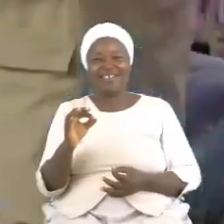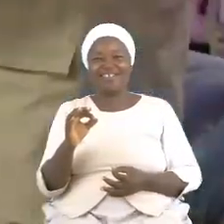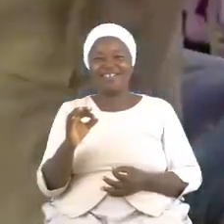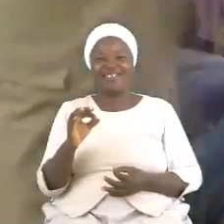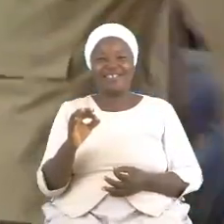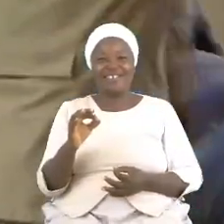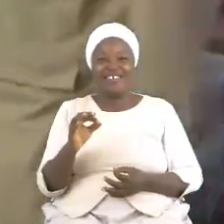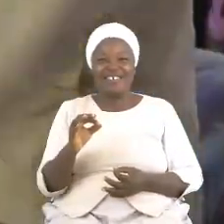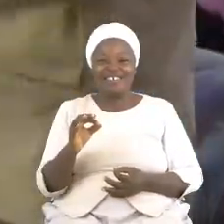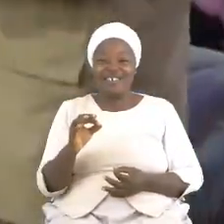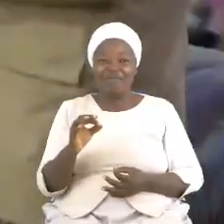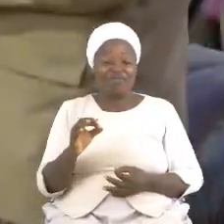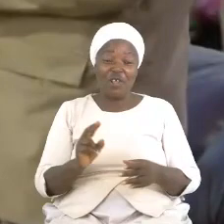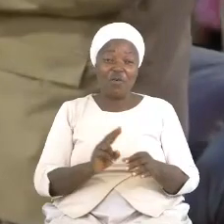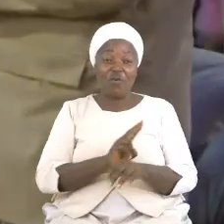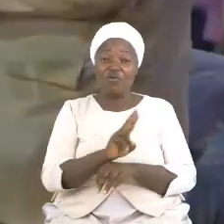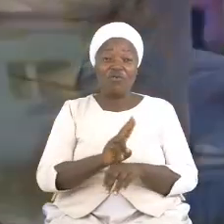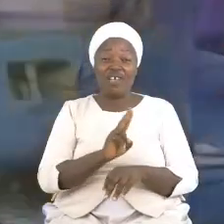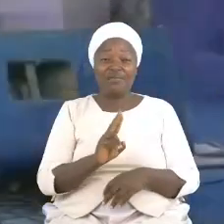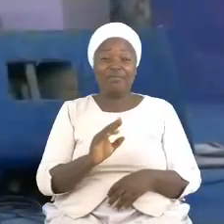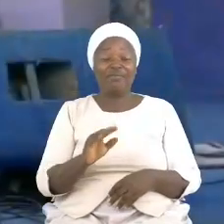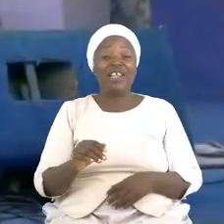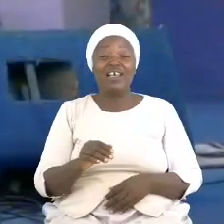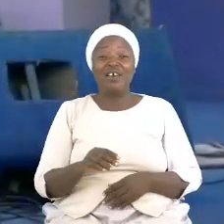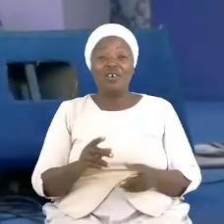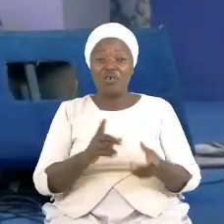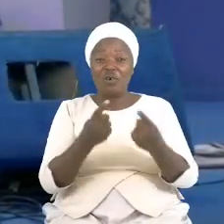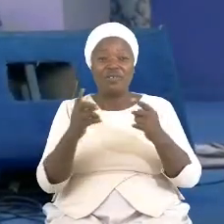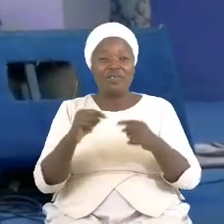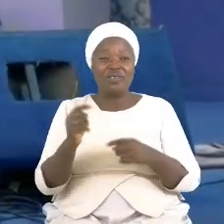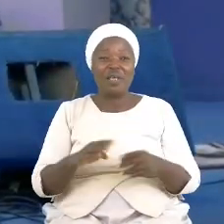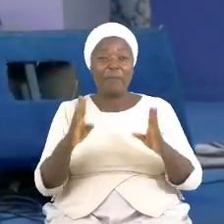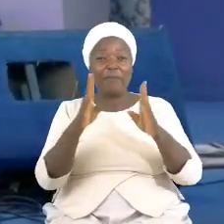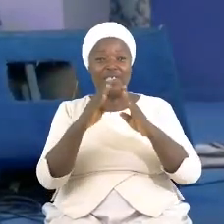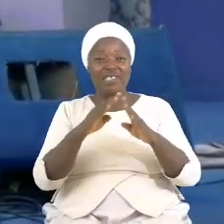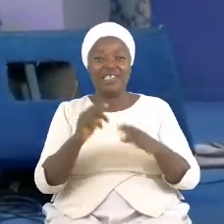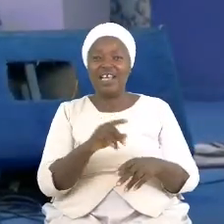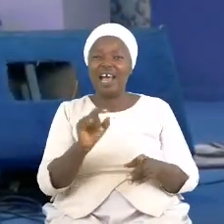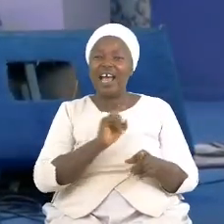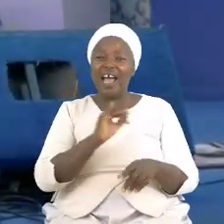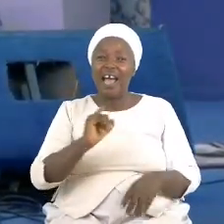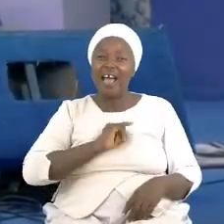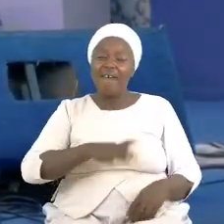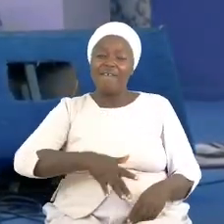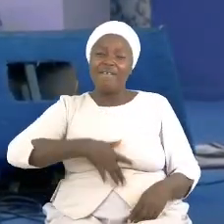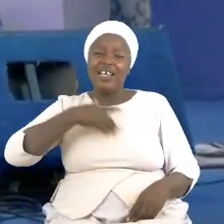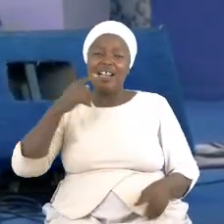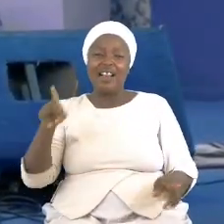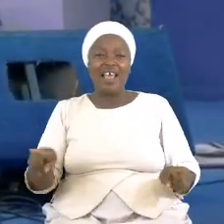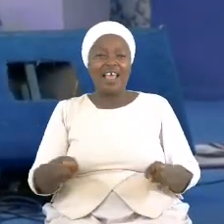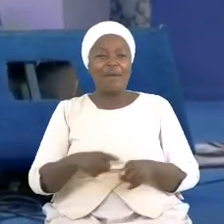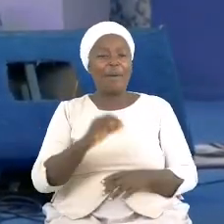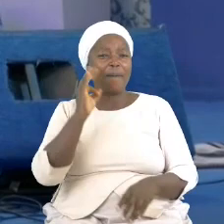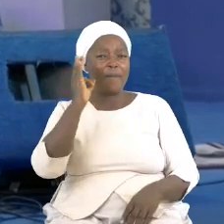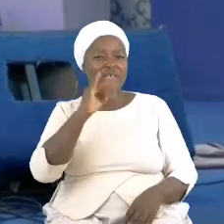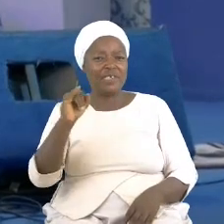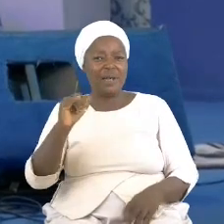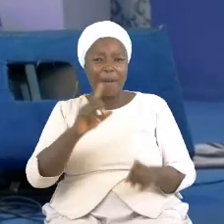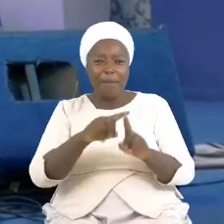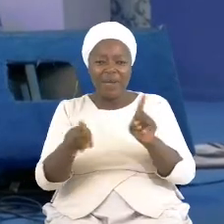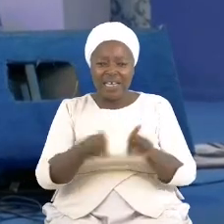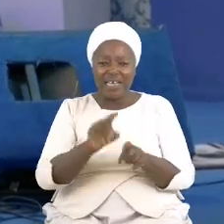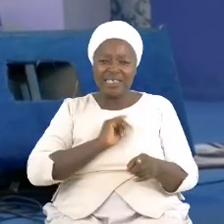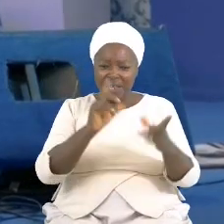normally, coming to the meeting, I feel like preaching. But as I get